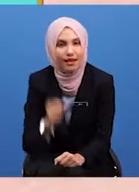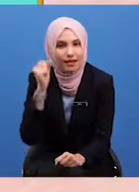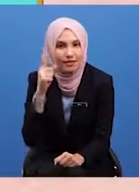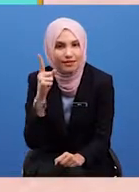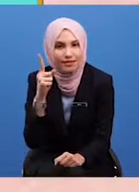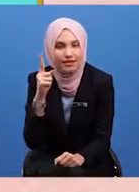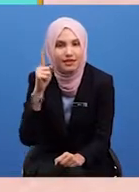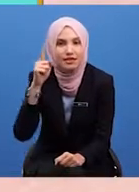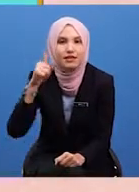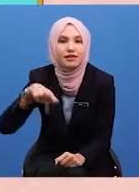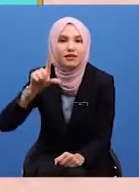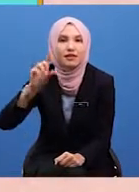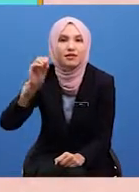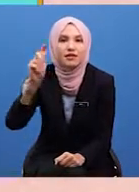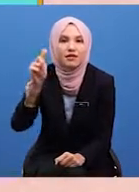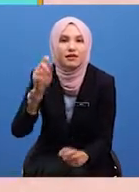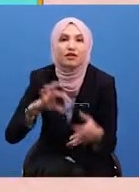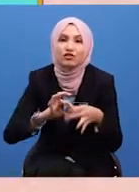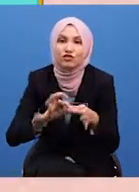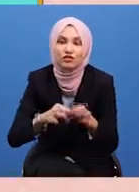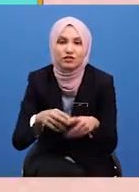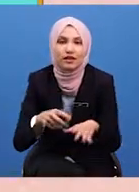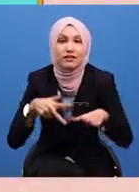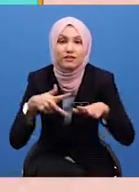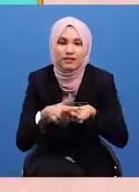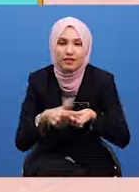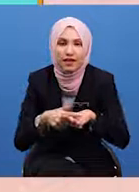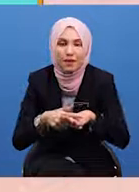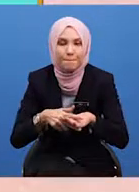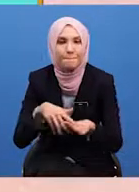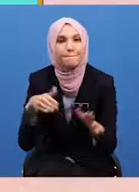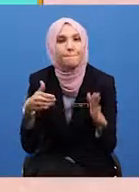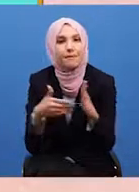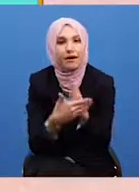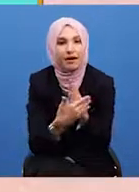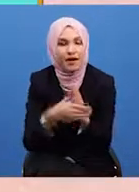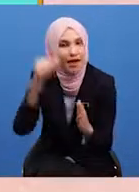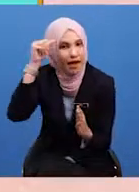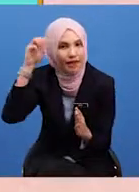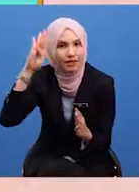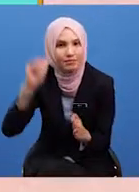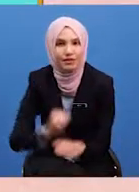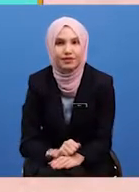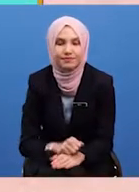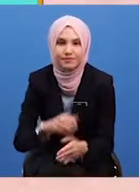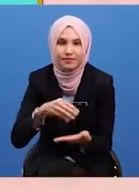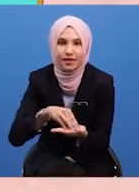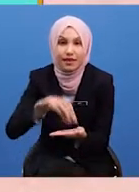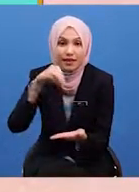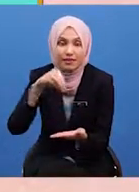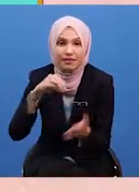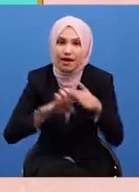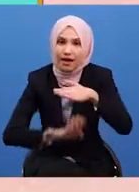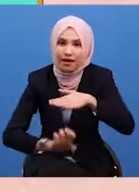understand the plot and short story Cheat by Alan Bailey, learn the elements of